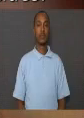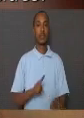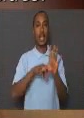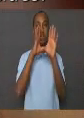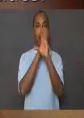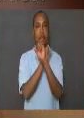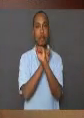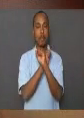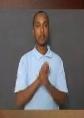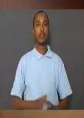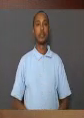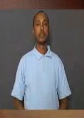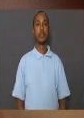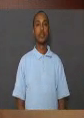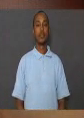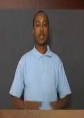Time's up.